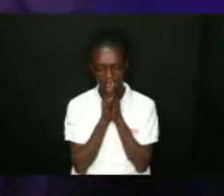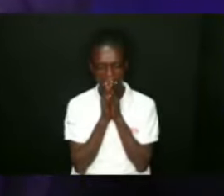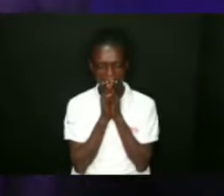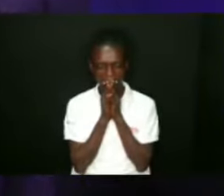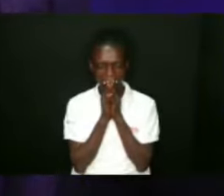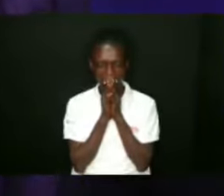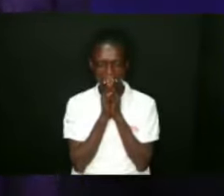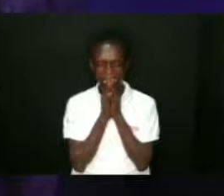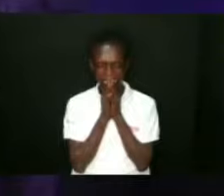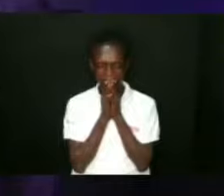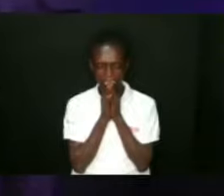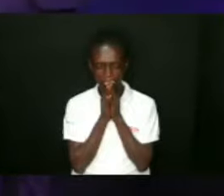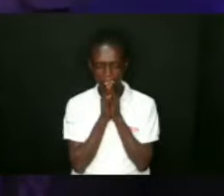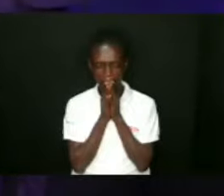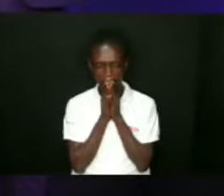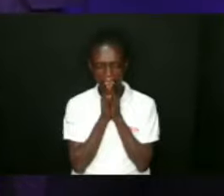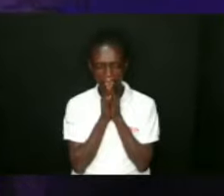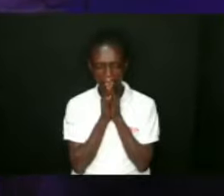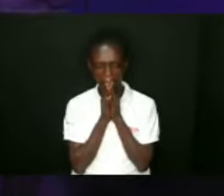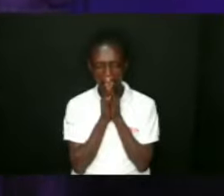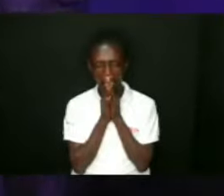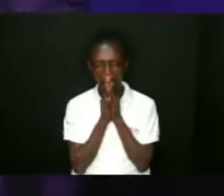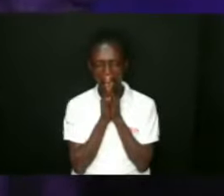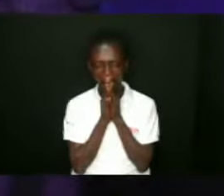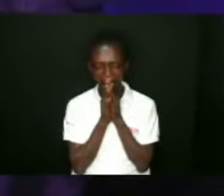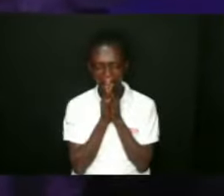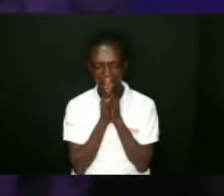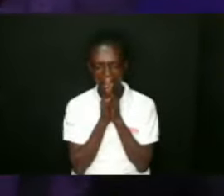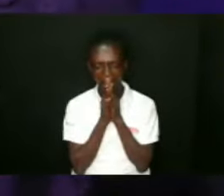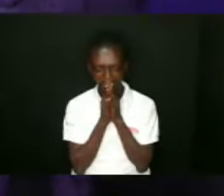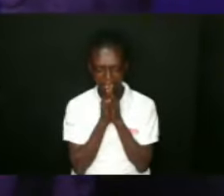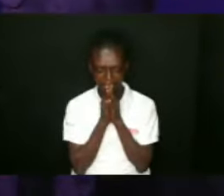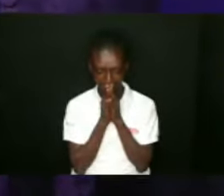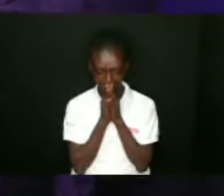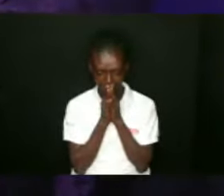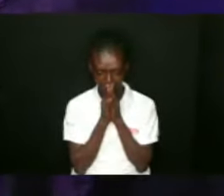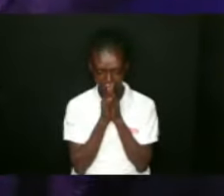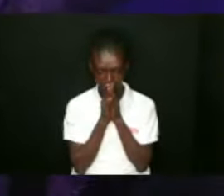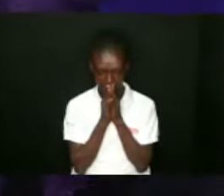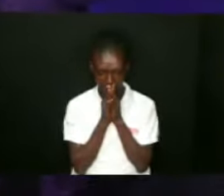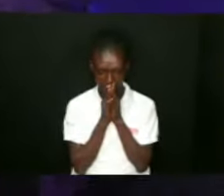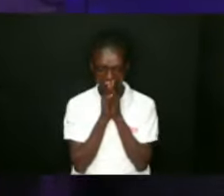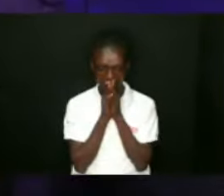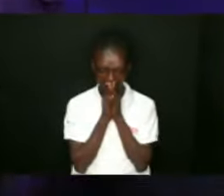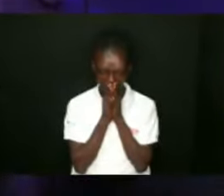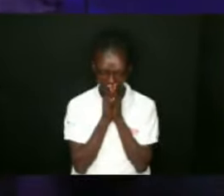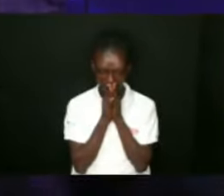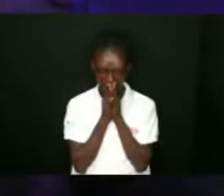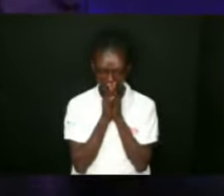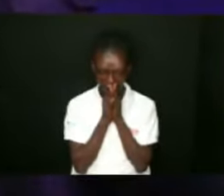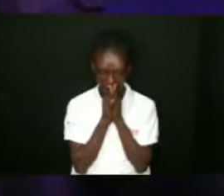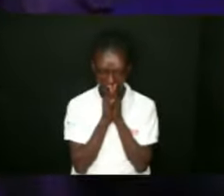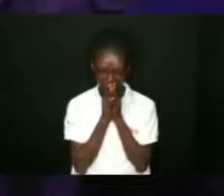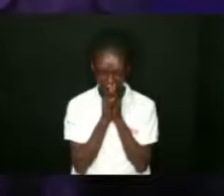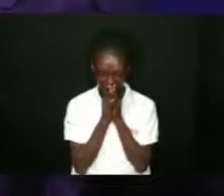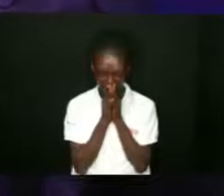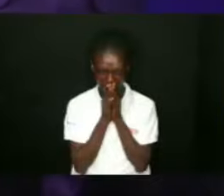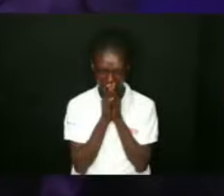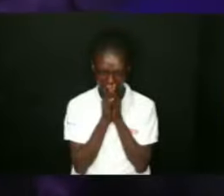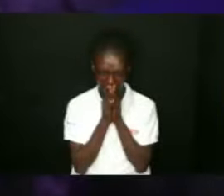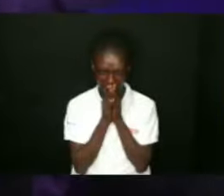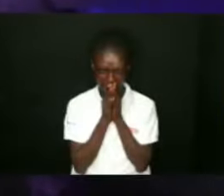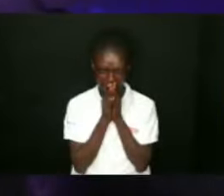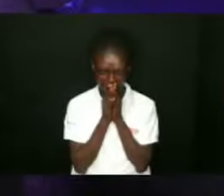lito bariante, mashanda luka pa, lito rapapa, ikona mita.